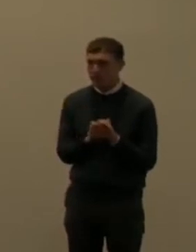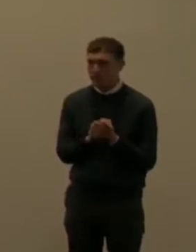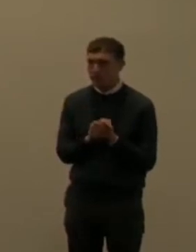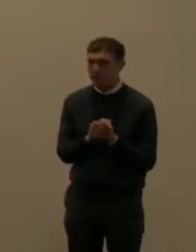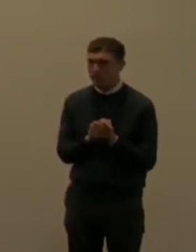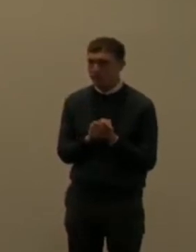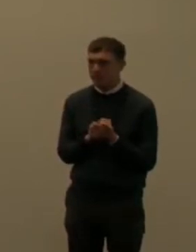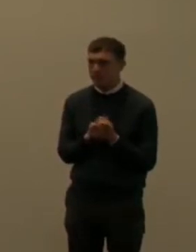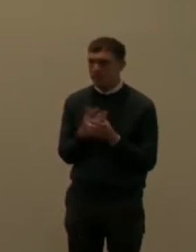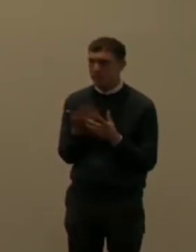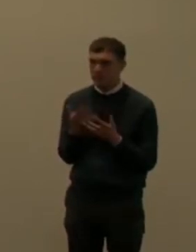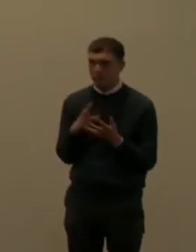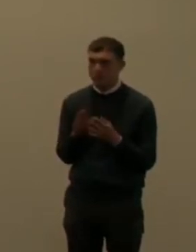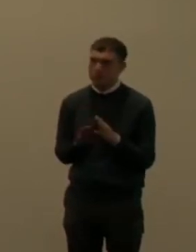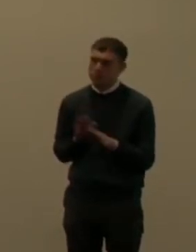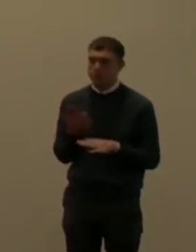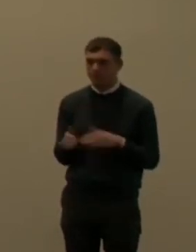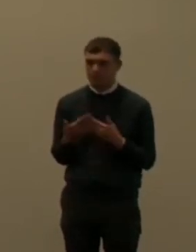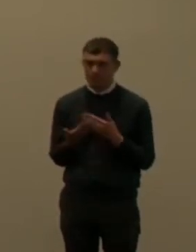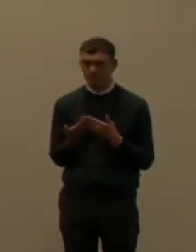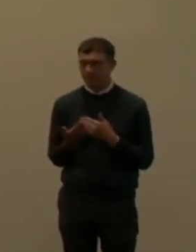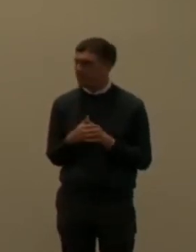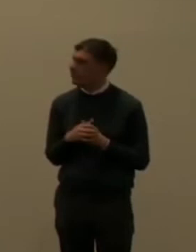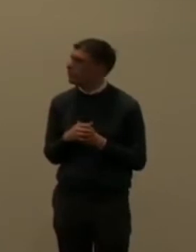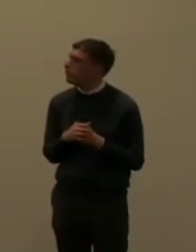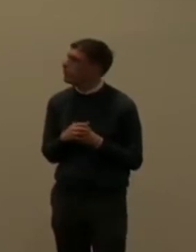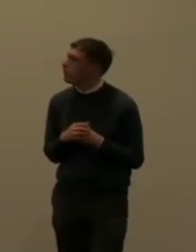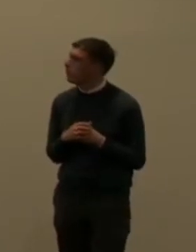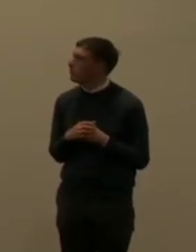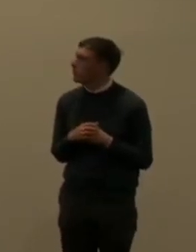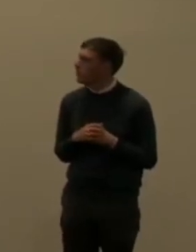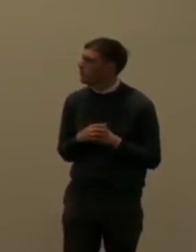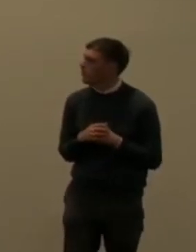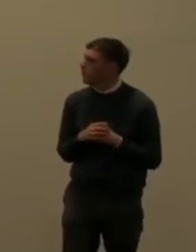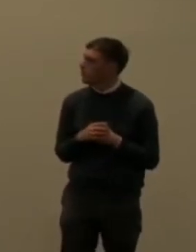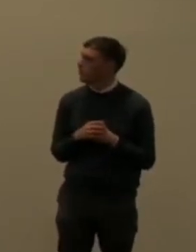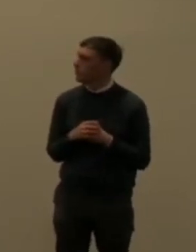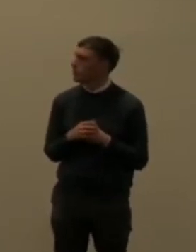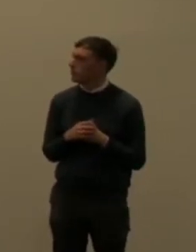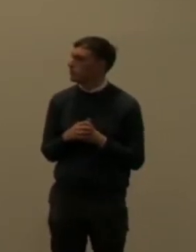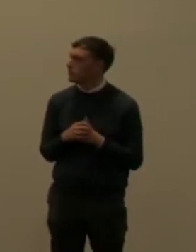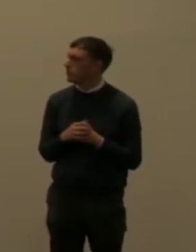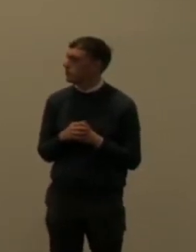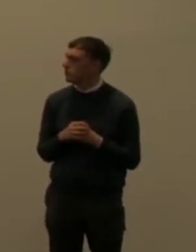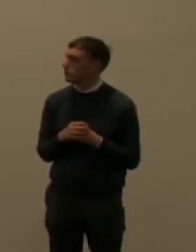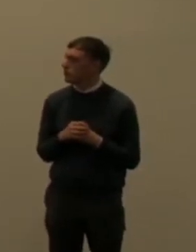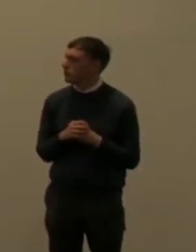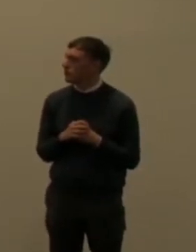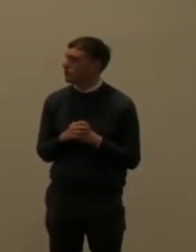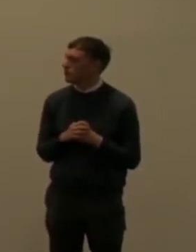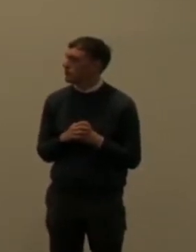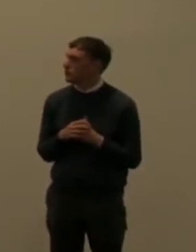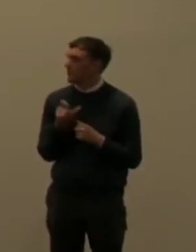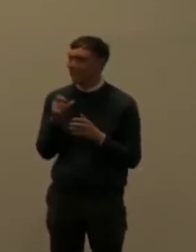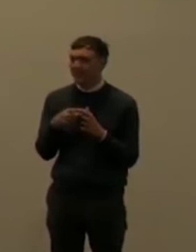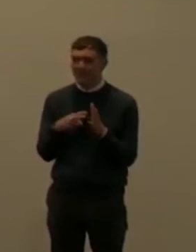a step further, let's say. Let me show it to you. Tick. So in Canvas